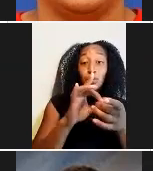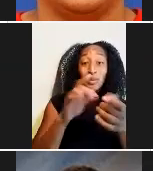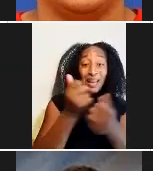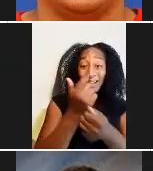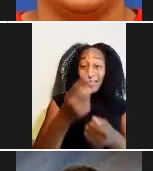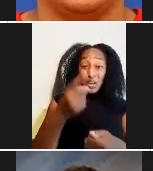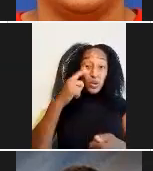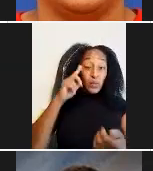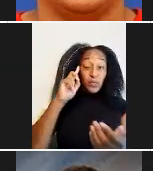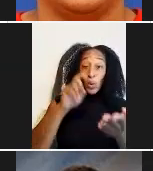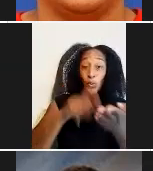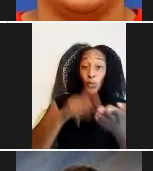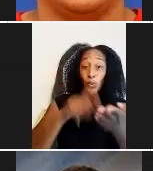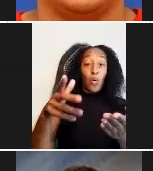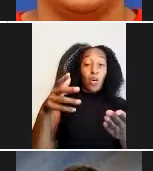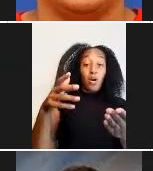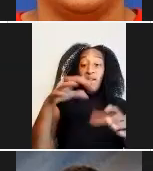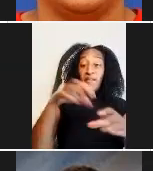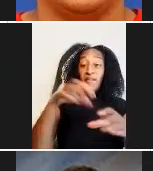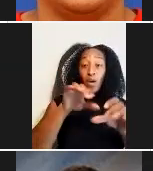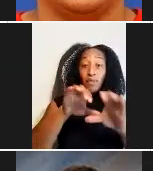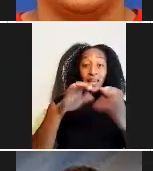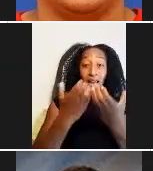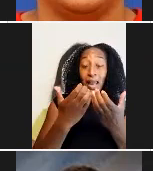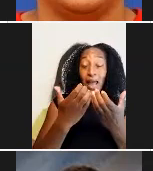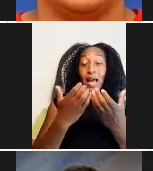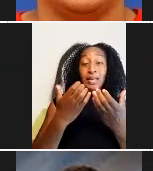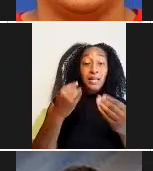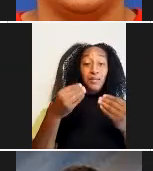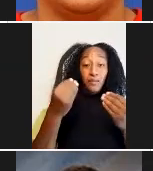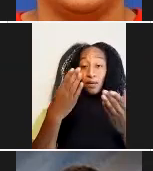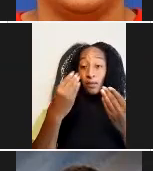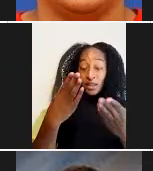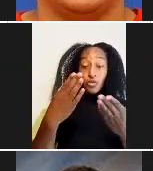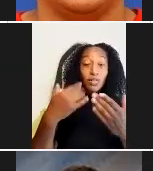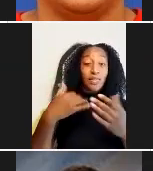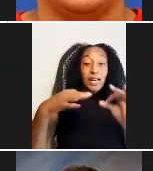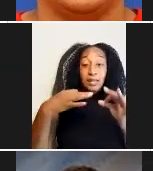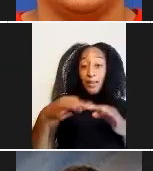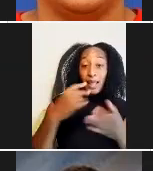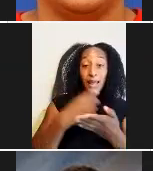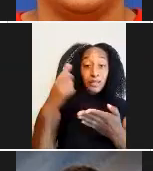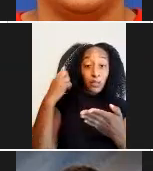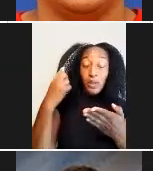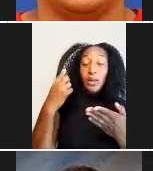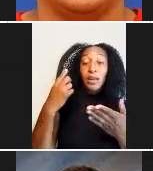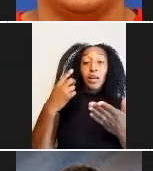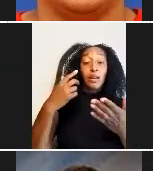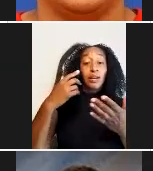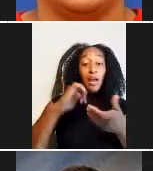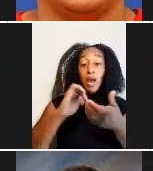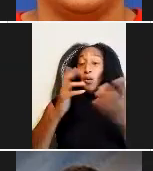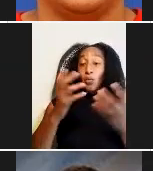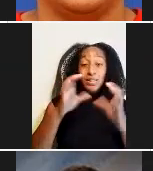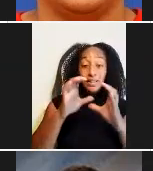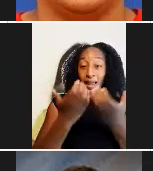across in reviewing the layout and structure and materials for the course. Just feel free